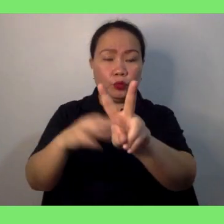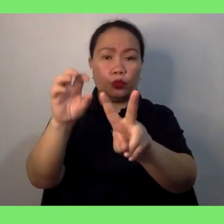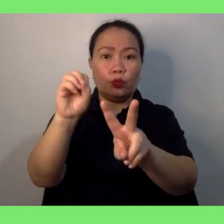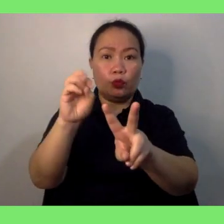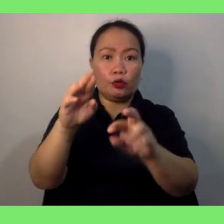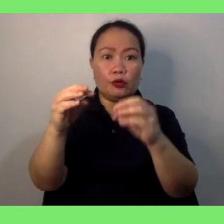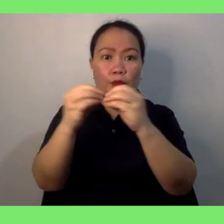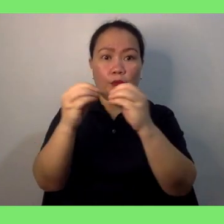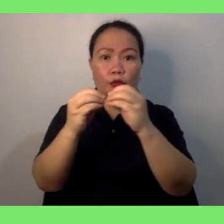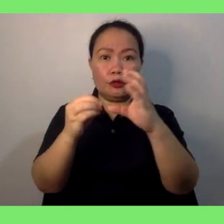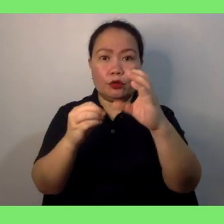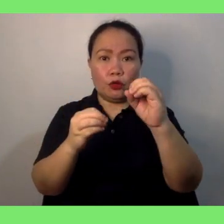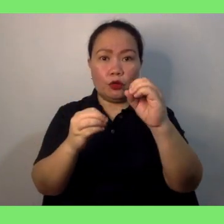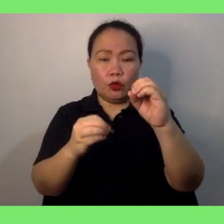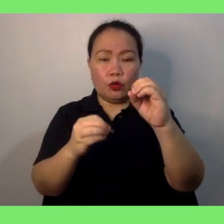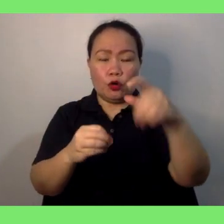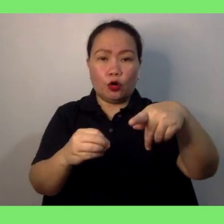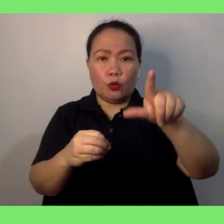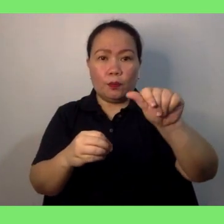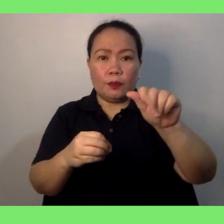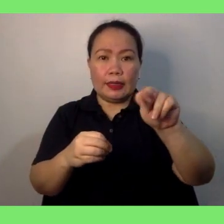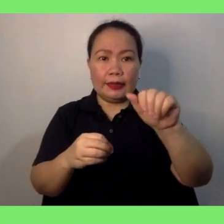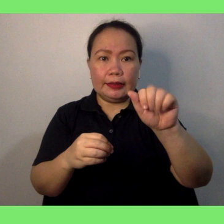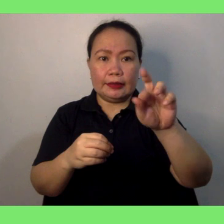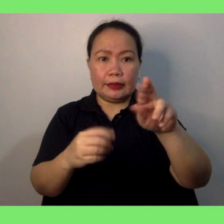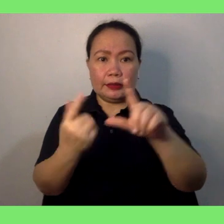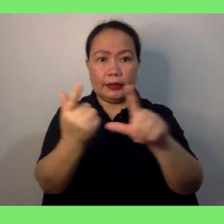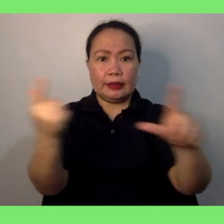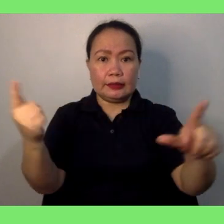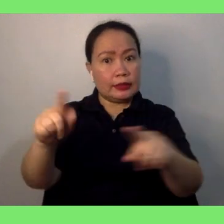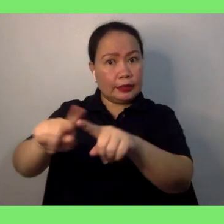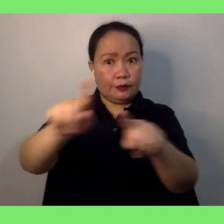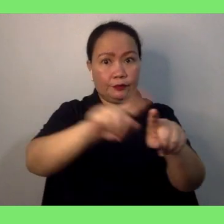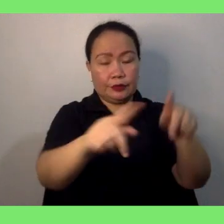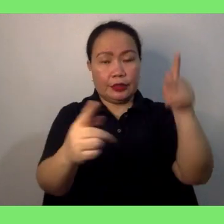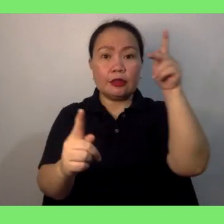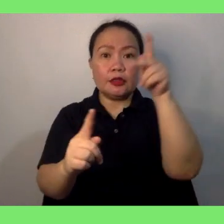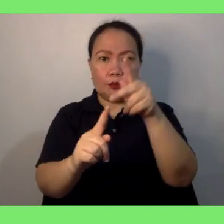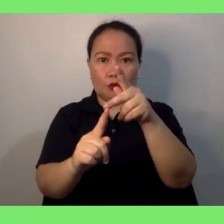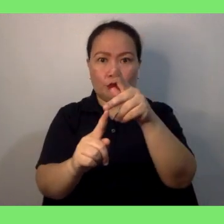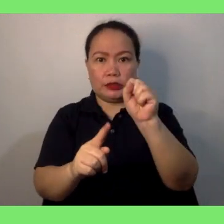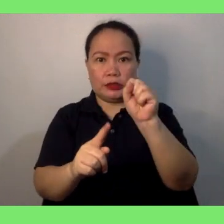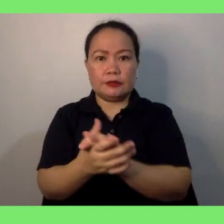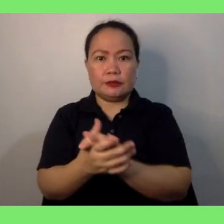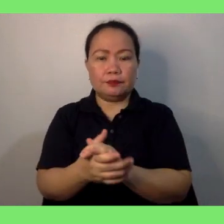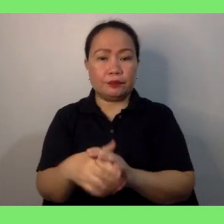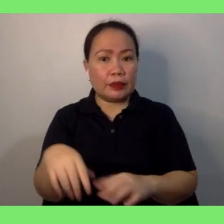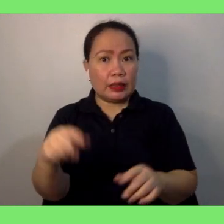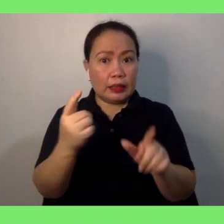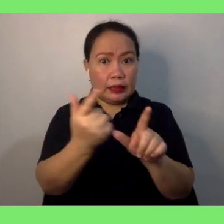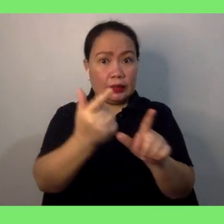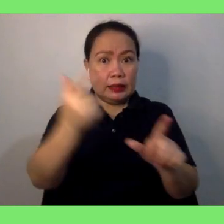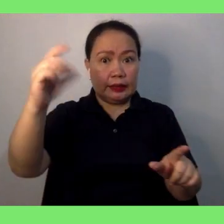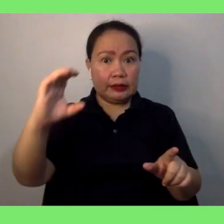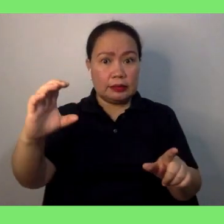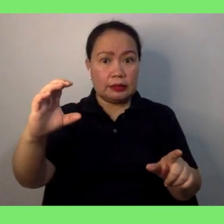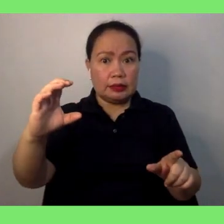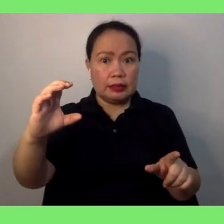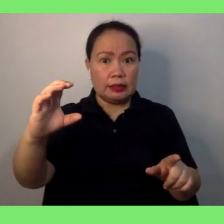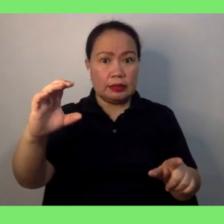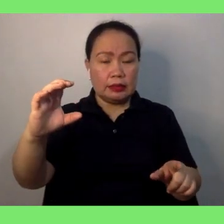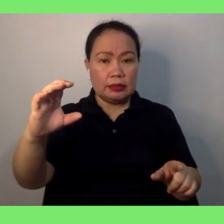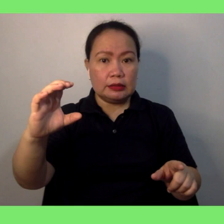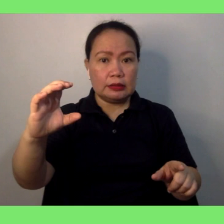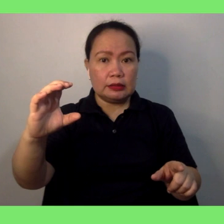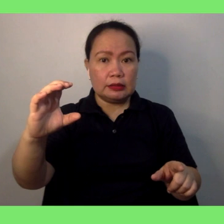ang point. So, dapat magkaiba ang point. Halimbawa, so, dito, si line C is your transversal. Why?